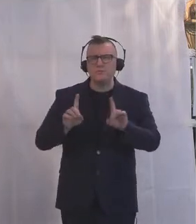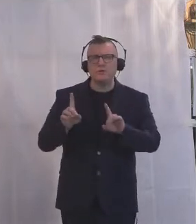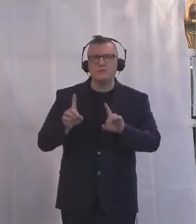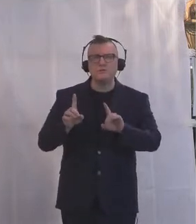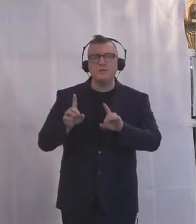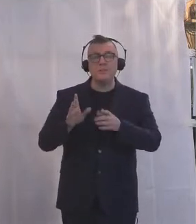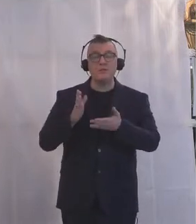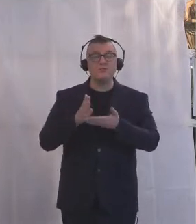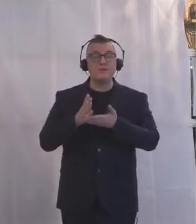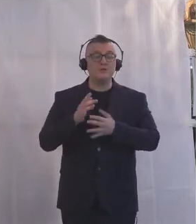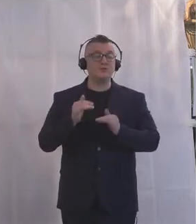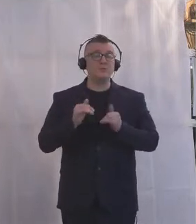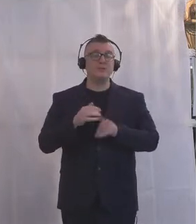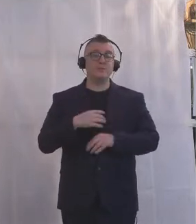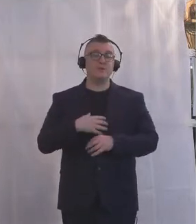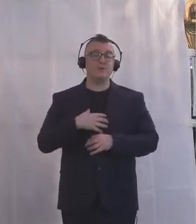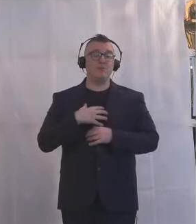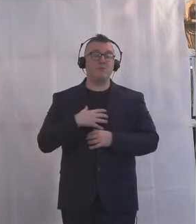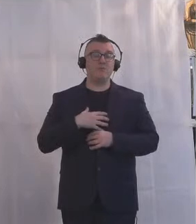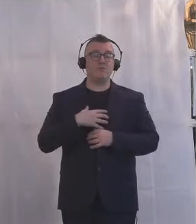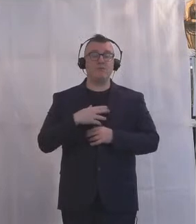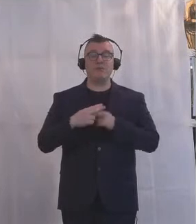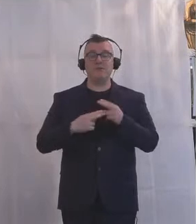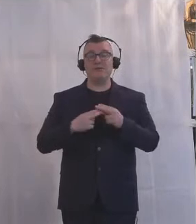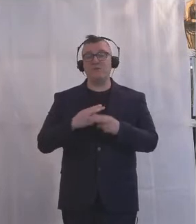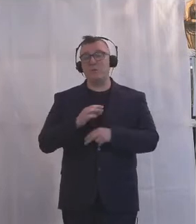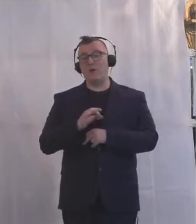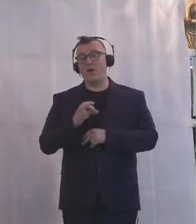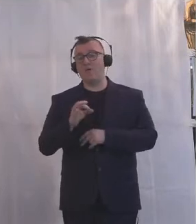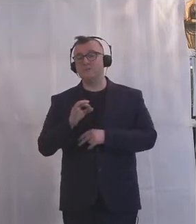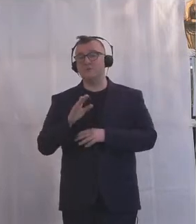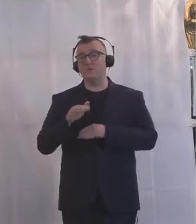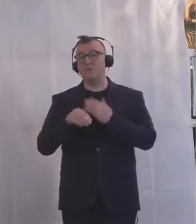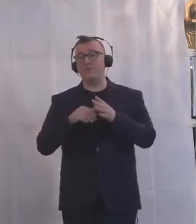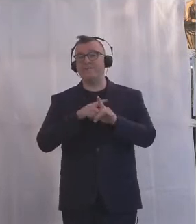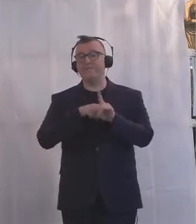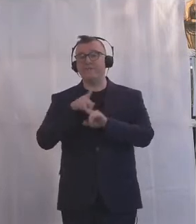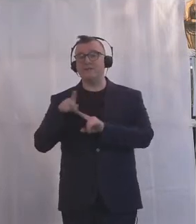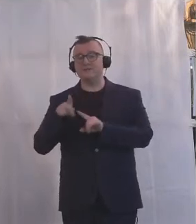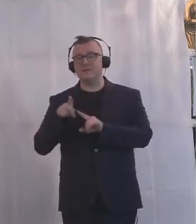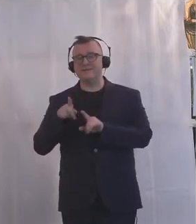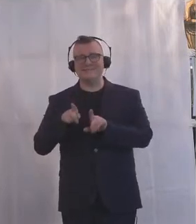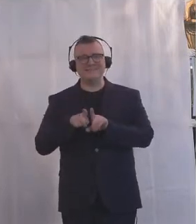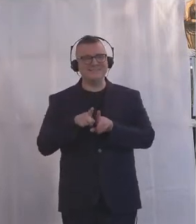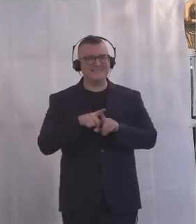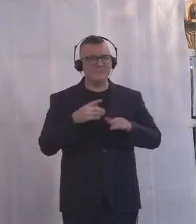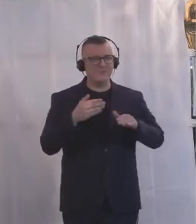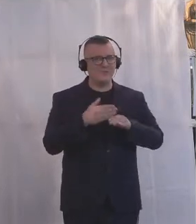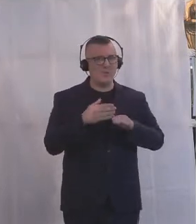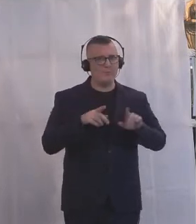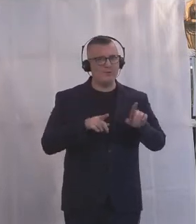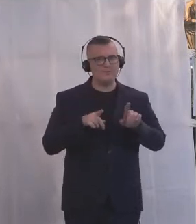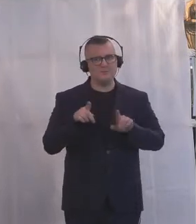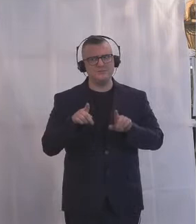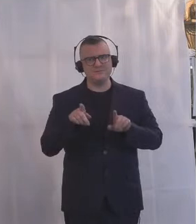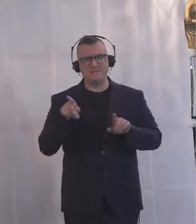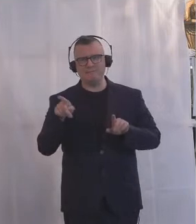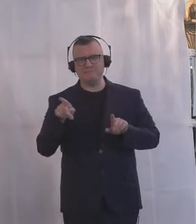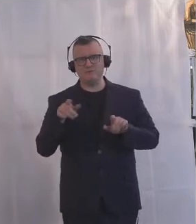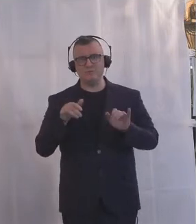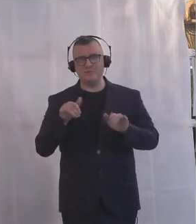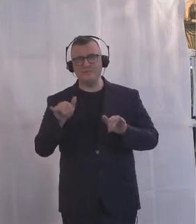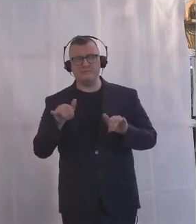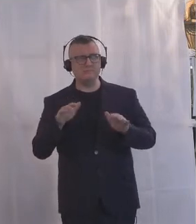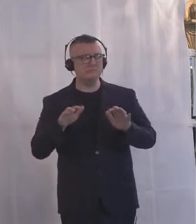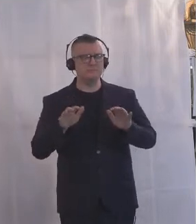quite surprising how, if you're asking questions about diversity alongside performance, sometimes they really do,